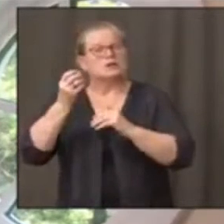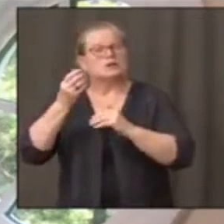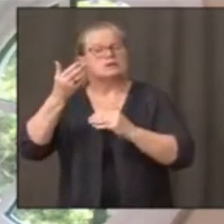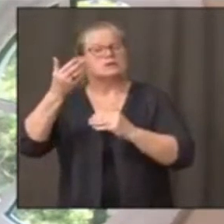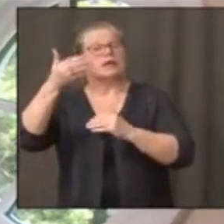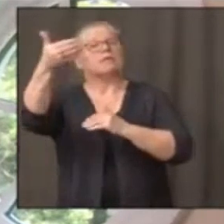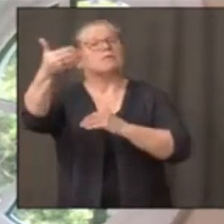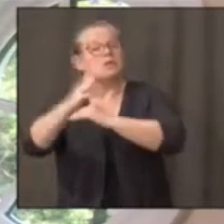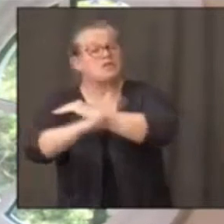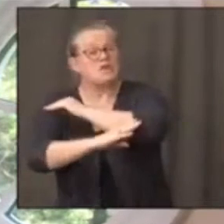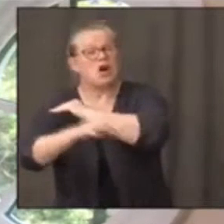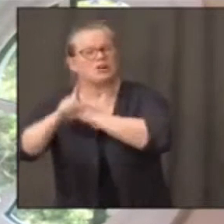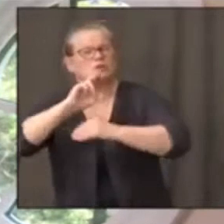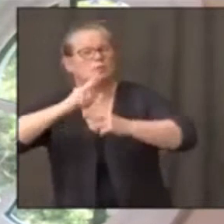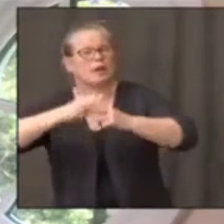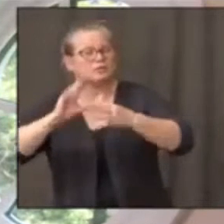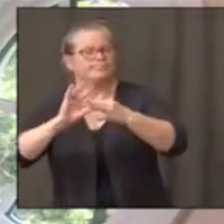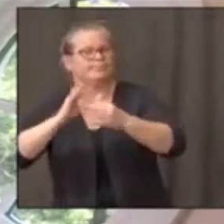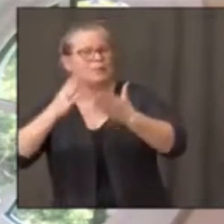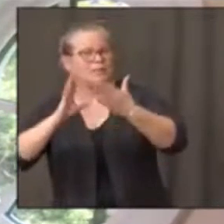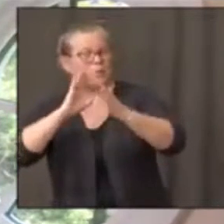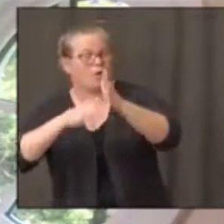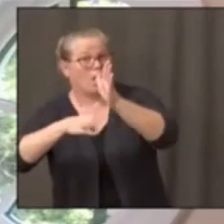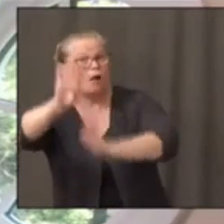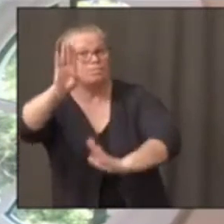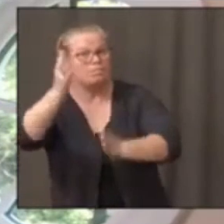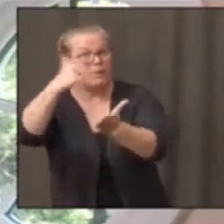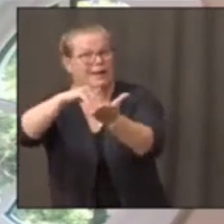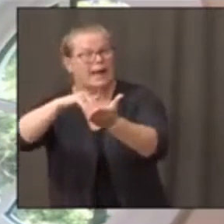was a little bit of feedback, but I think the question is, can